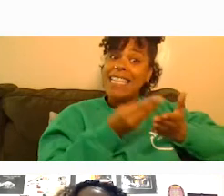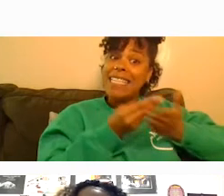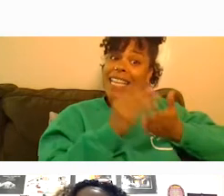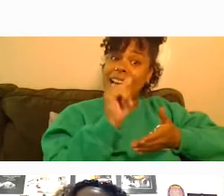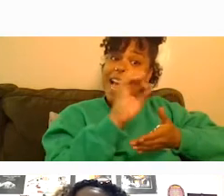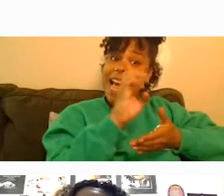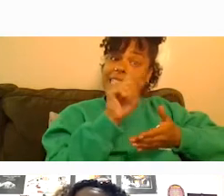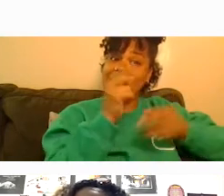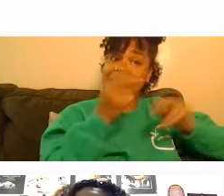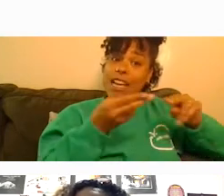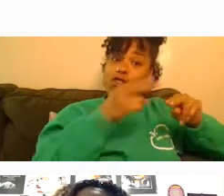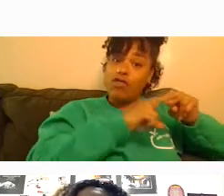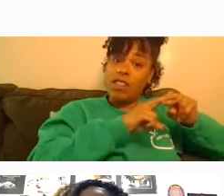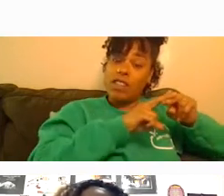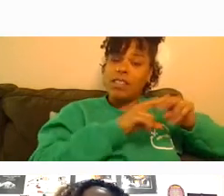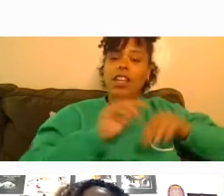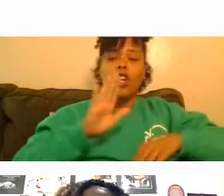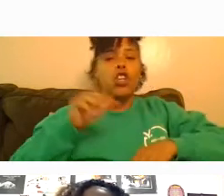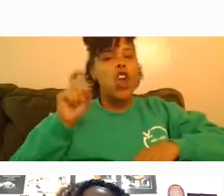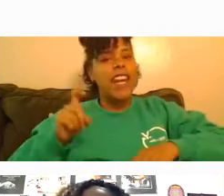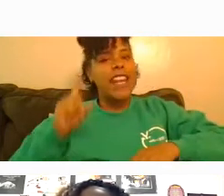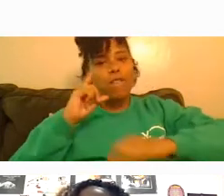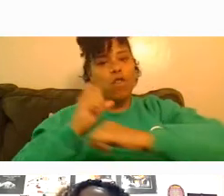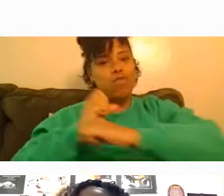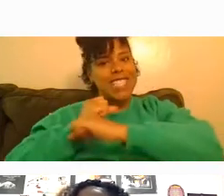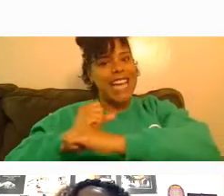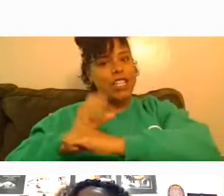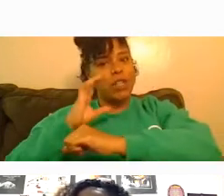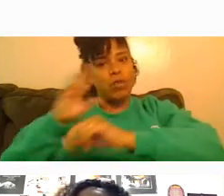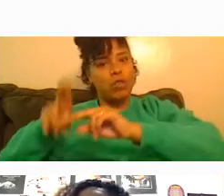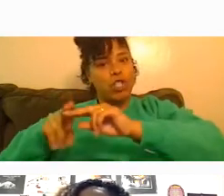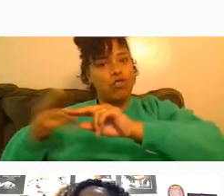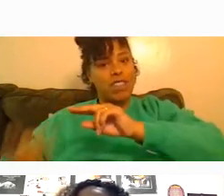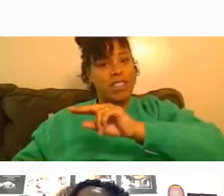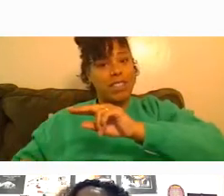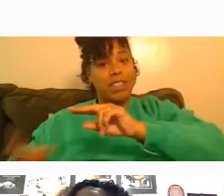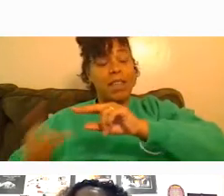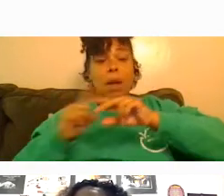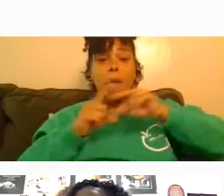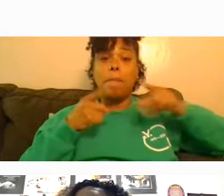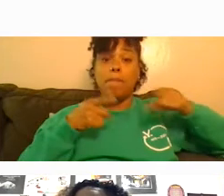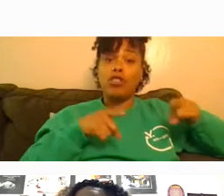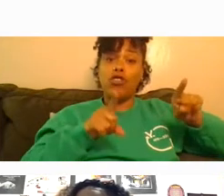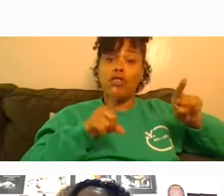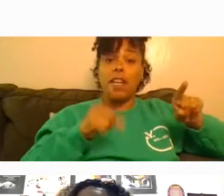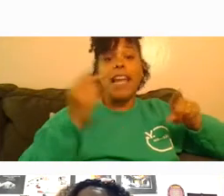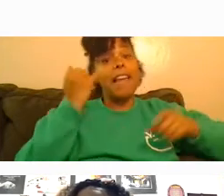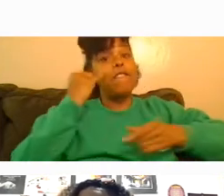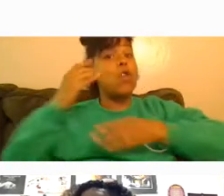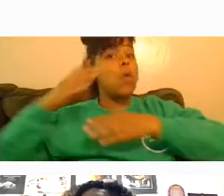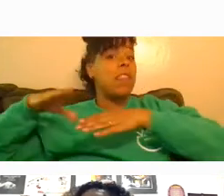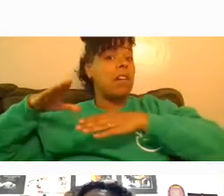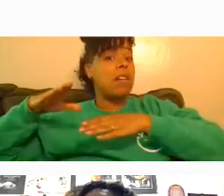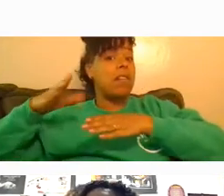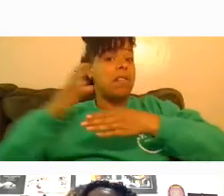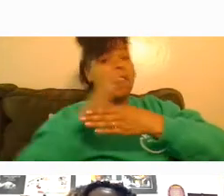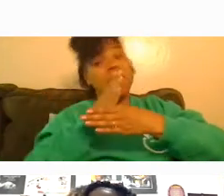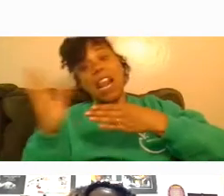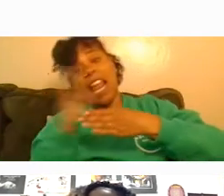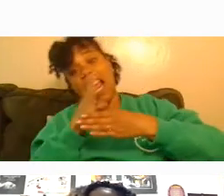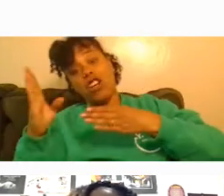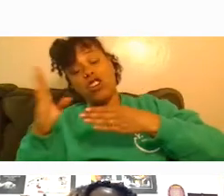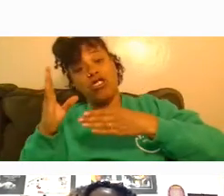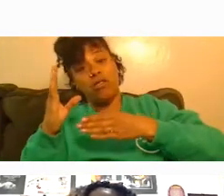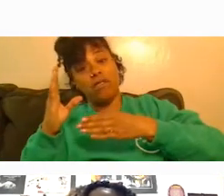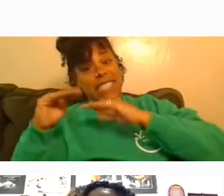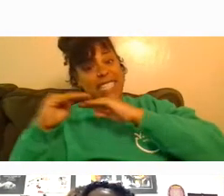need for protection decrease. But if you're in this stage of your life, or you're in this stage of your life and you still need help, you